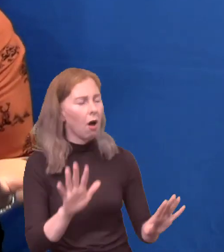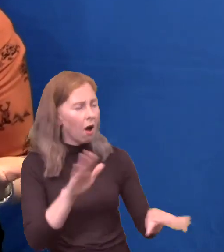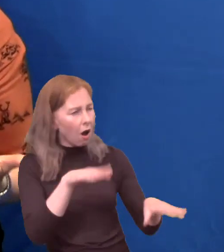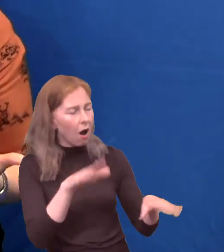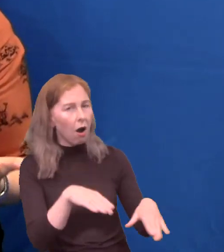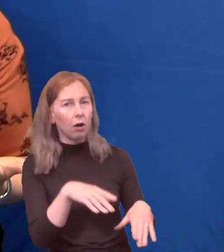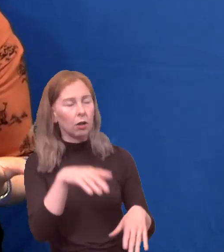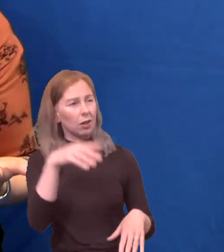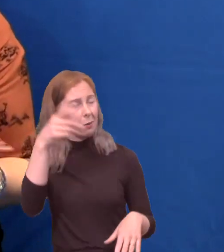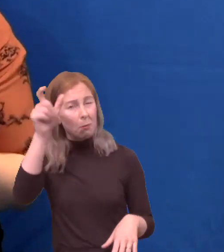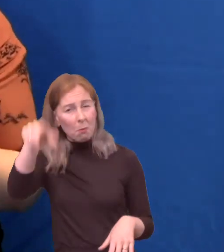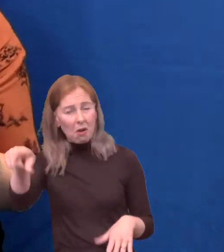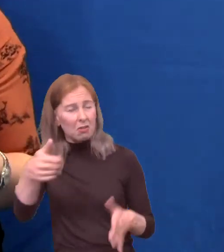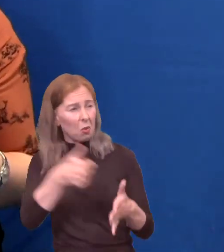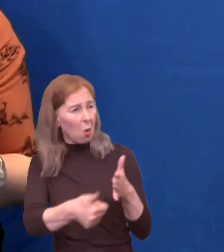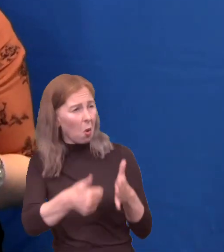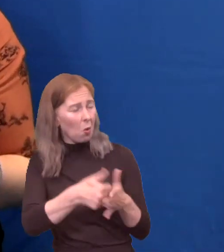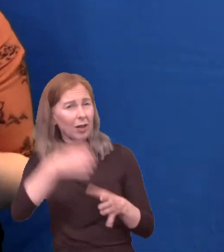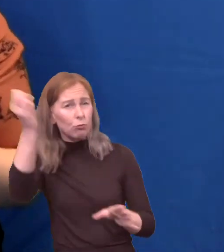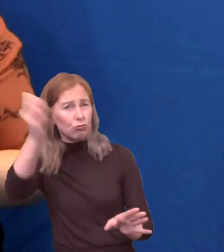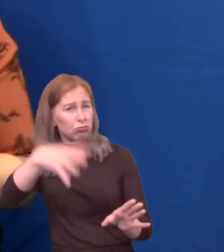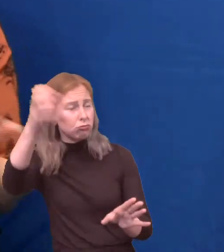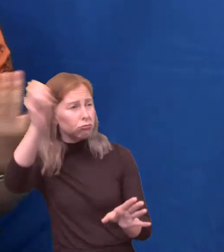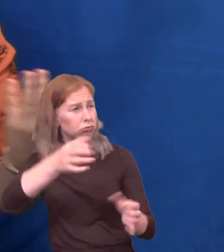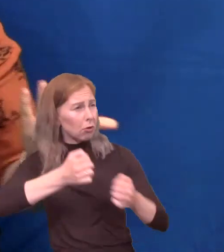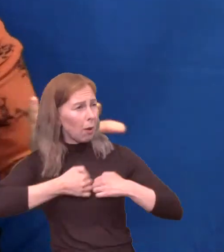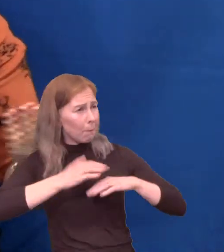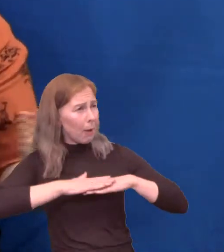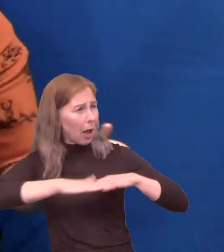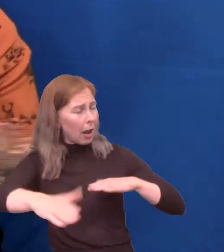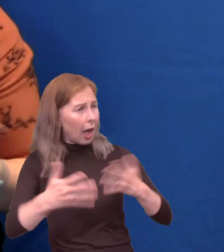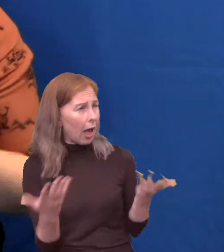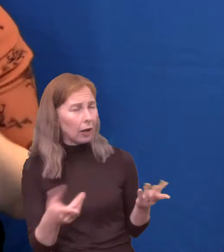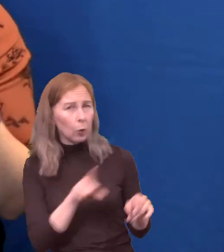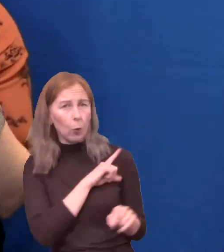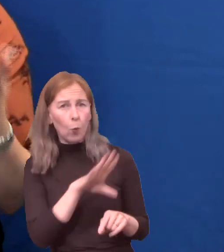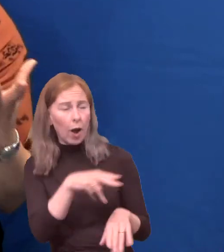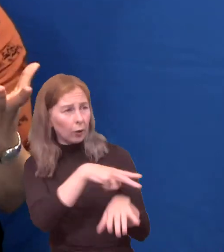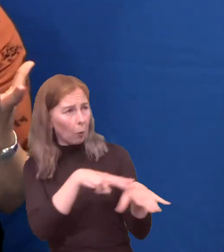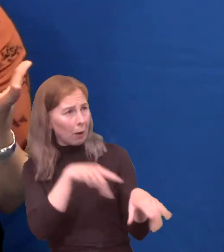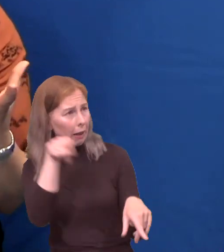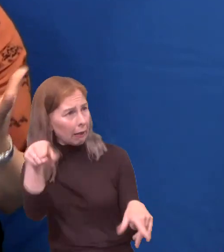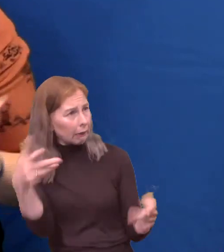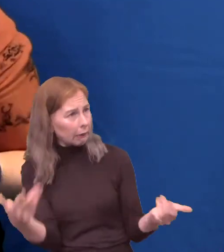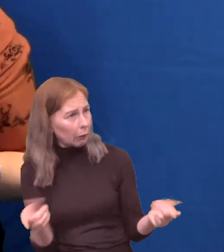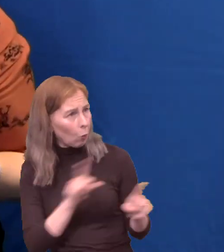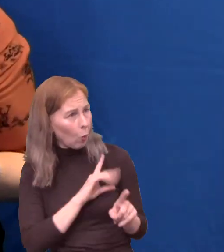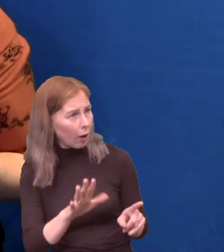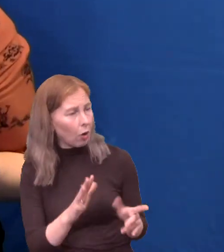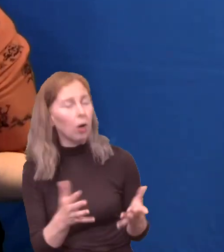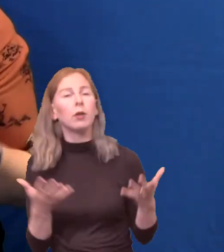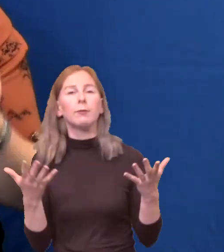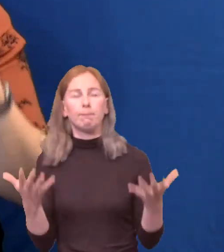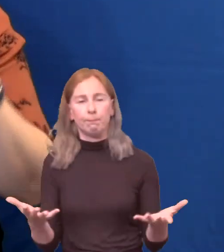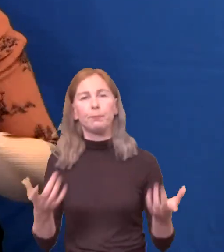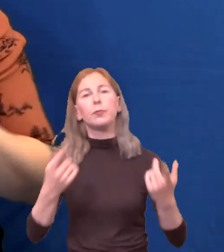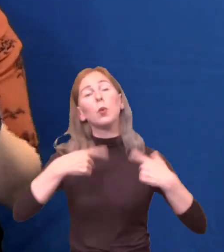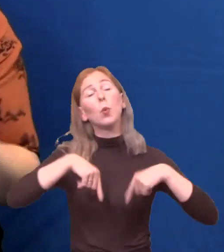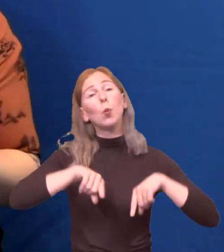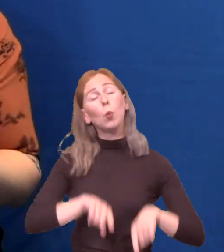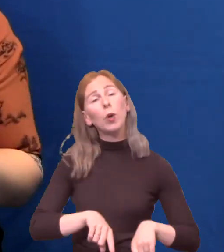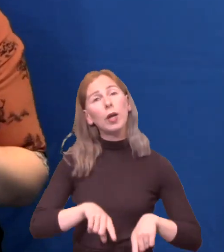it? And in terms of a police response, it's my understanding, and I will be corrected if I'm wrong, that we turn out to fly tipping if it's happening there